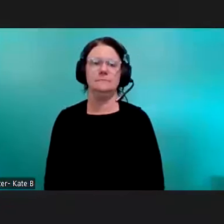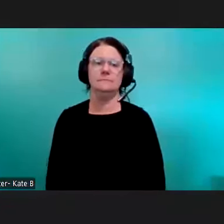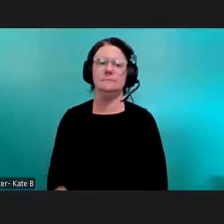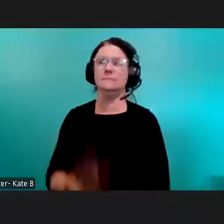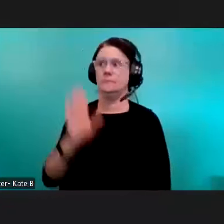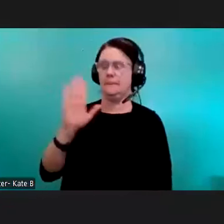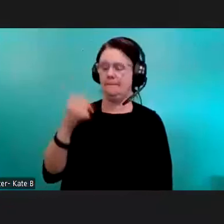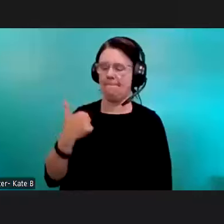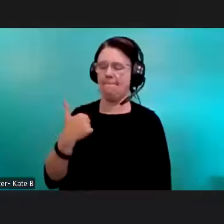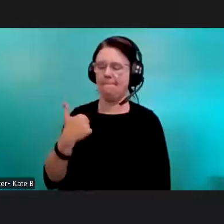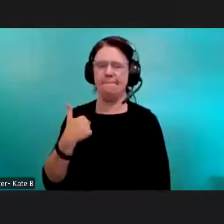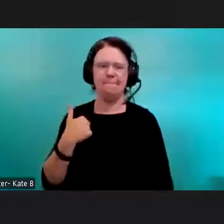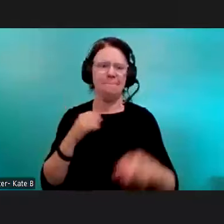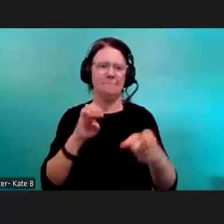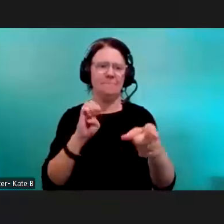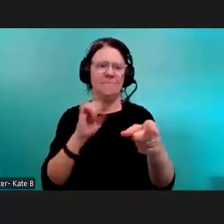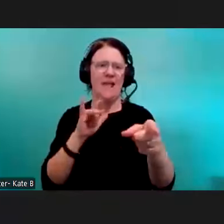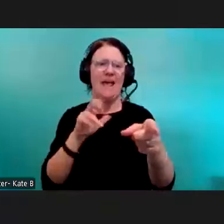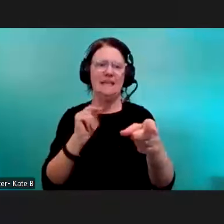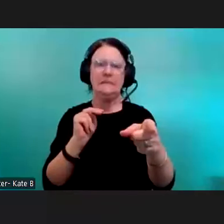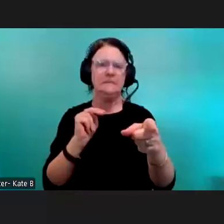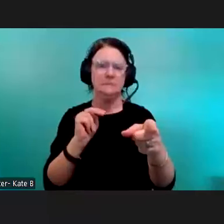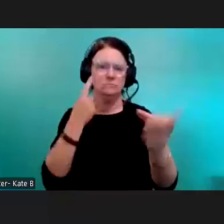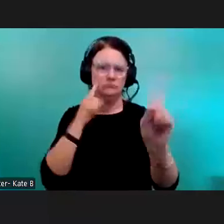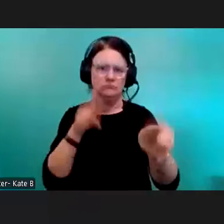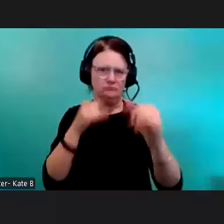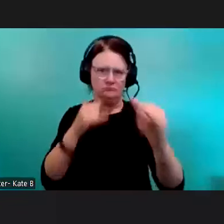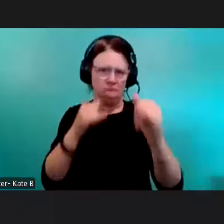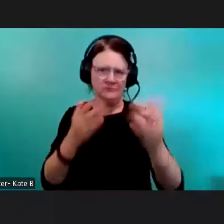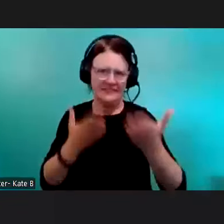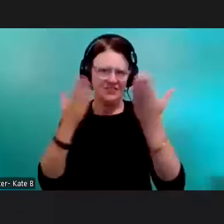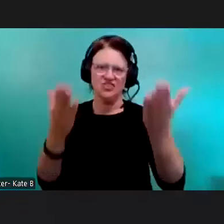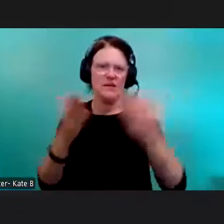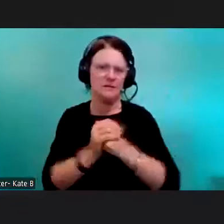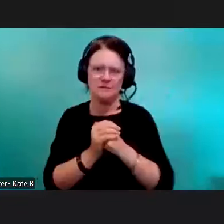Actually, Eileen actually just said what I was going to suggest she